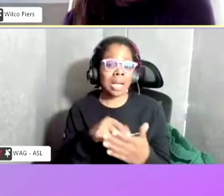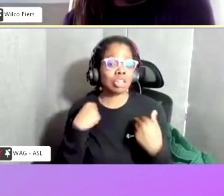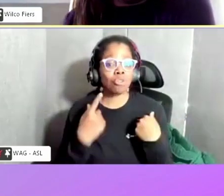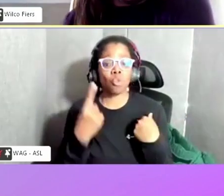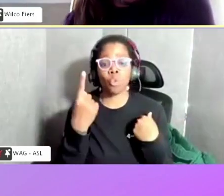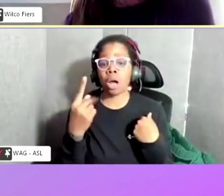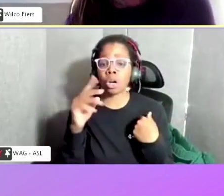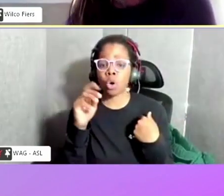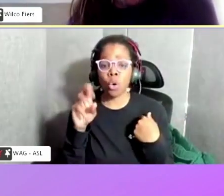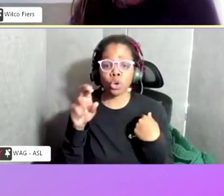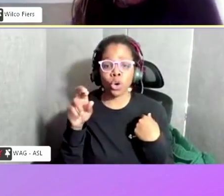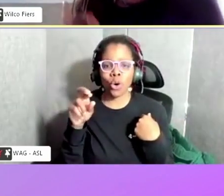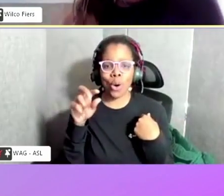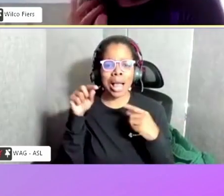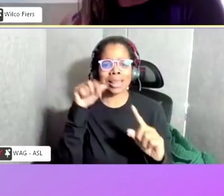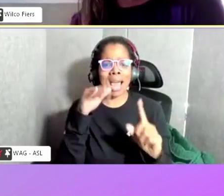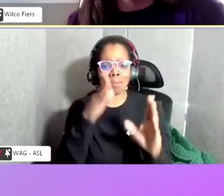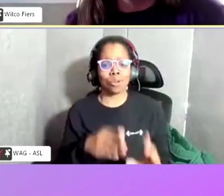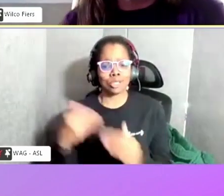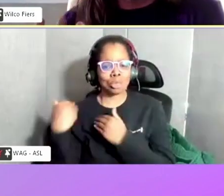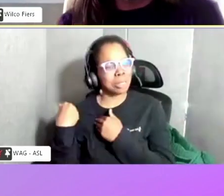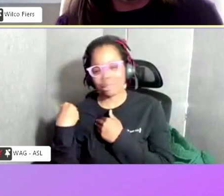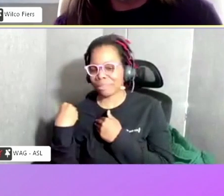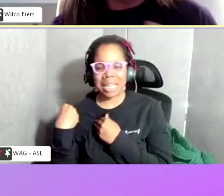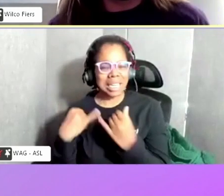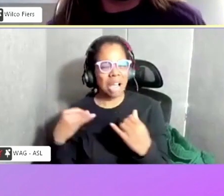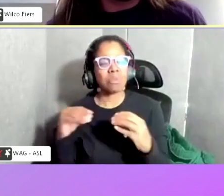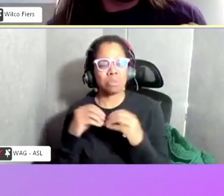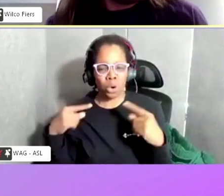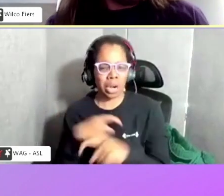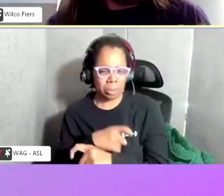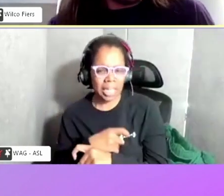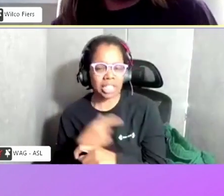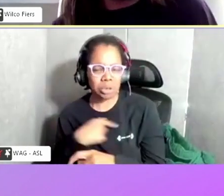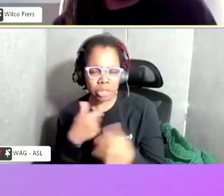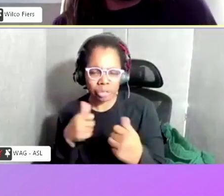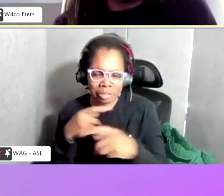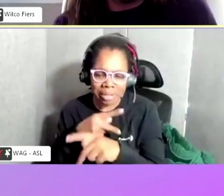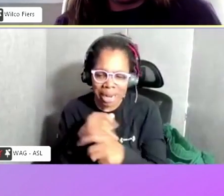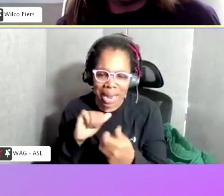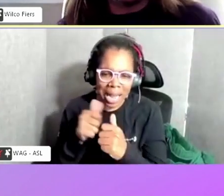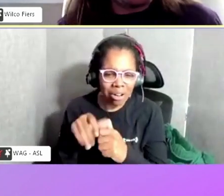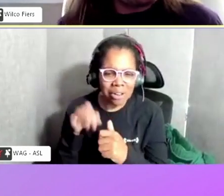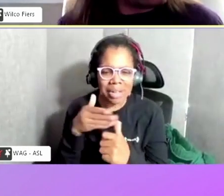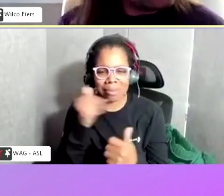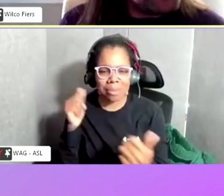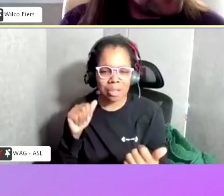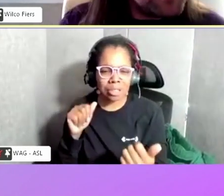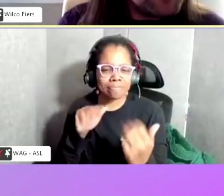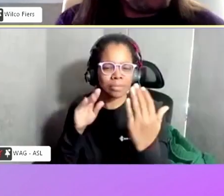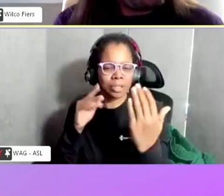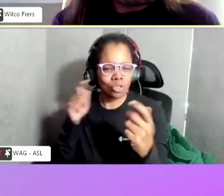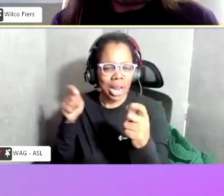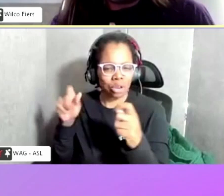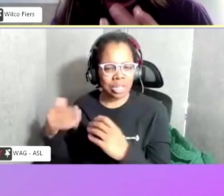and they are responsible for it. It's more complex, and we're trying to figure out how to maybe find a better way to handle that